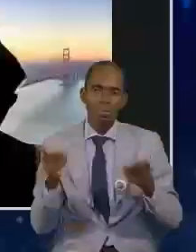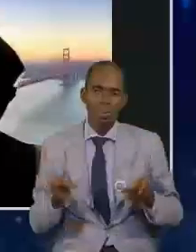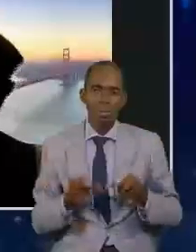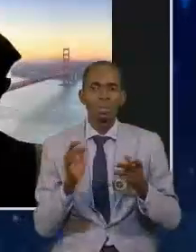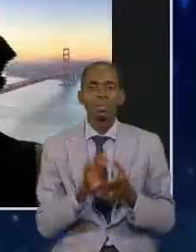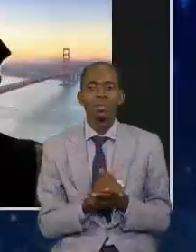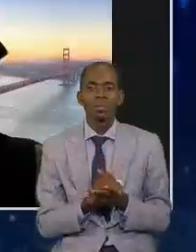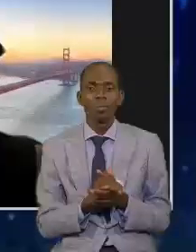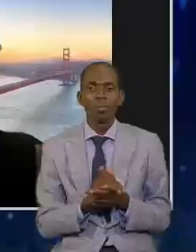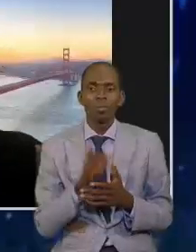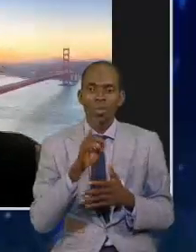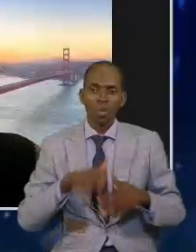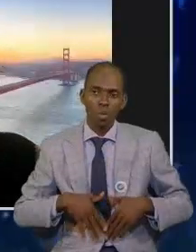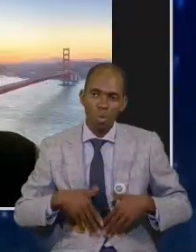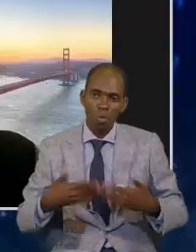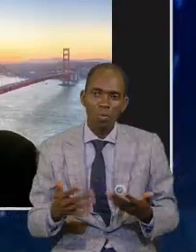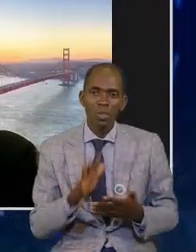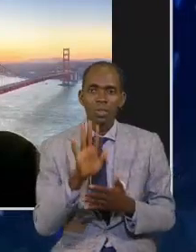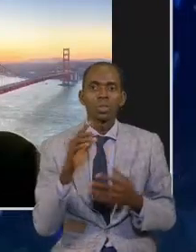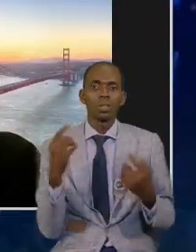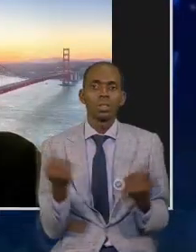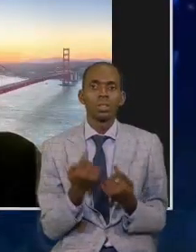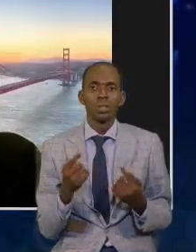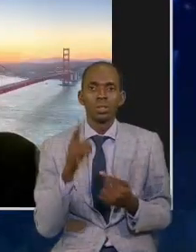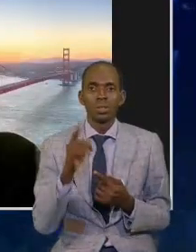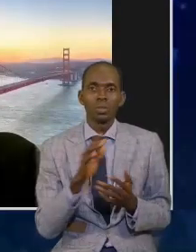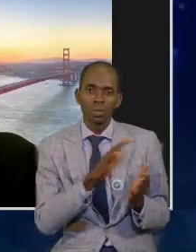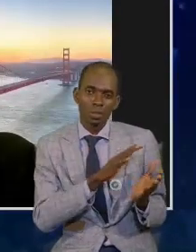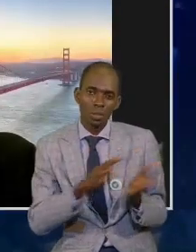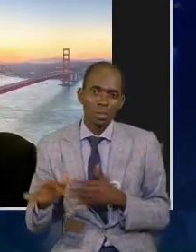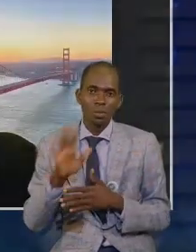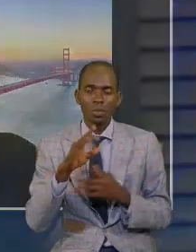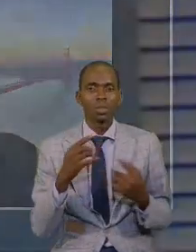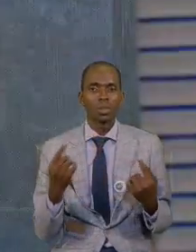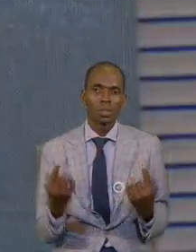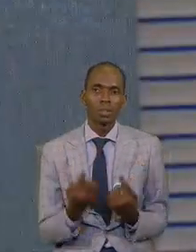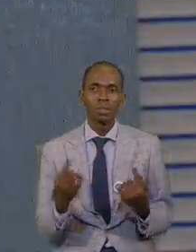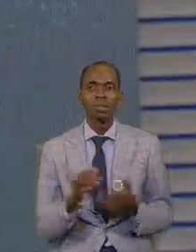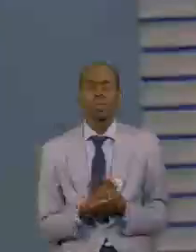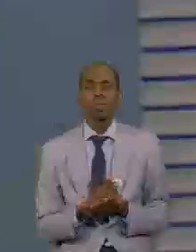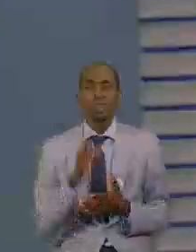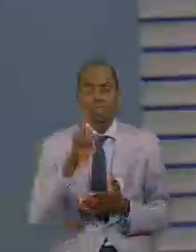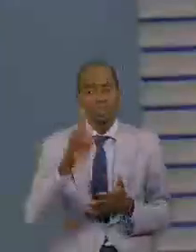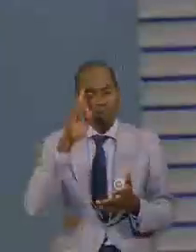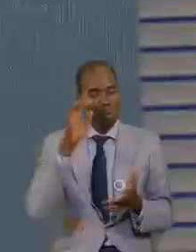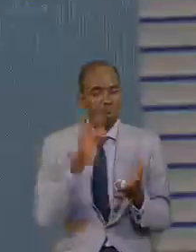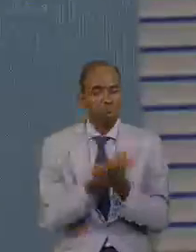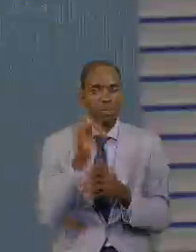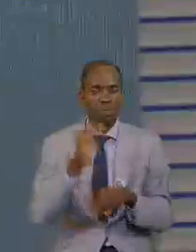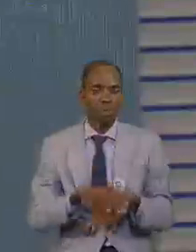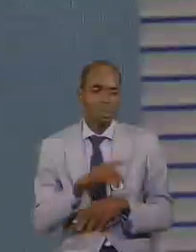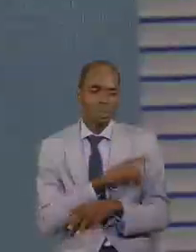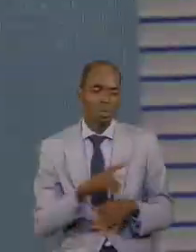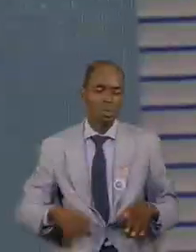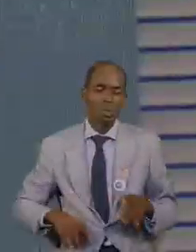You confess your sin. You forsake your sin. You believe on the Lord Jesus